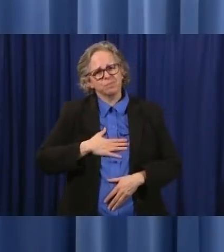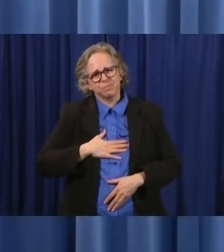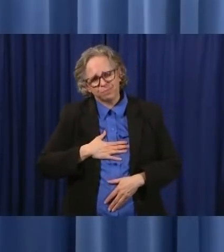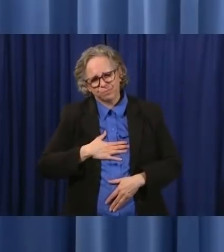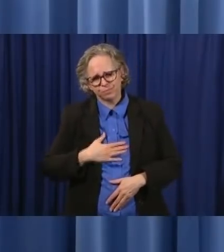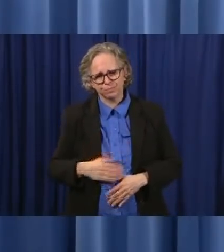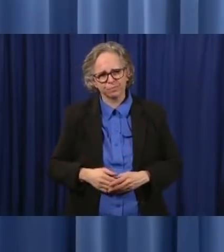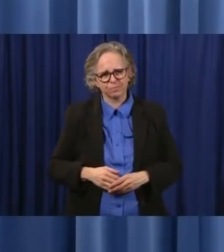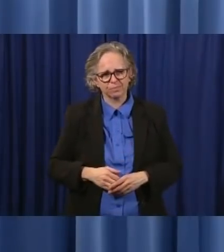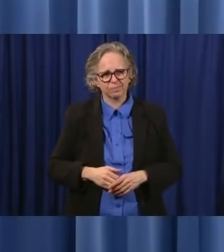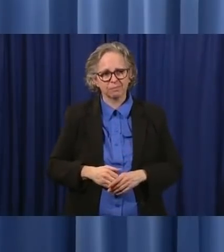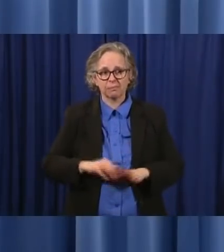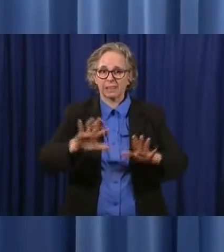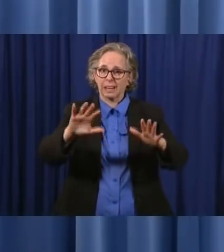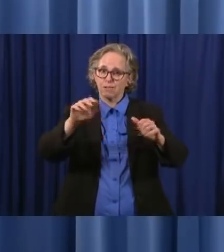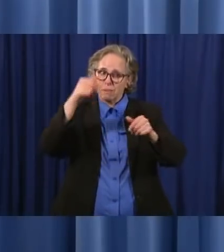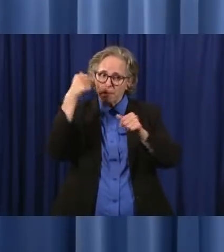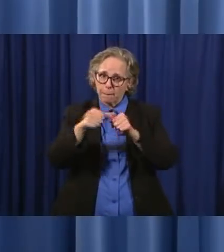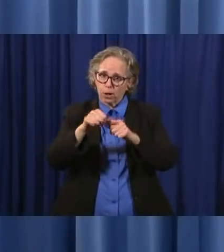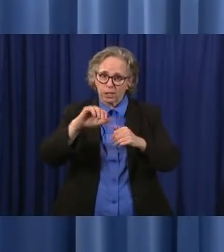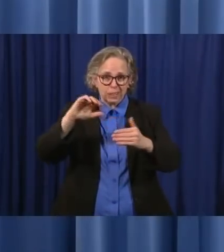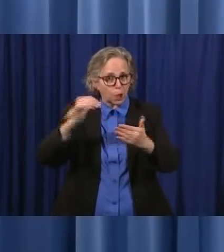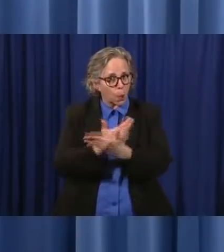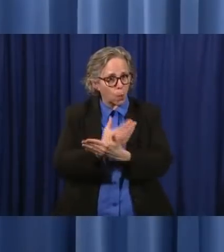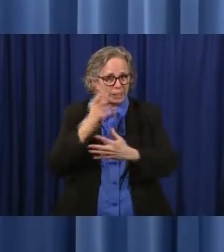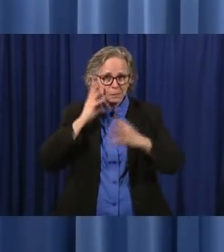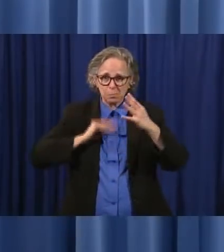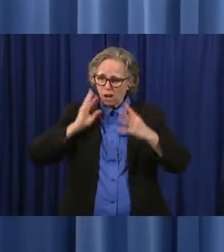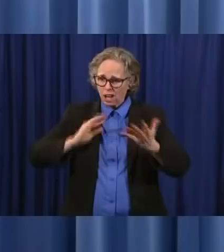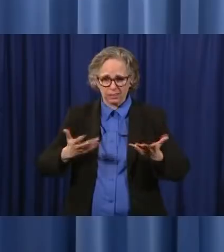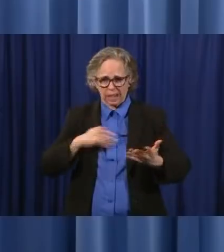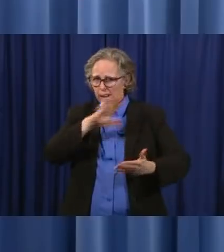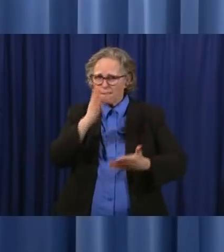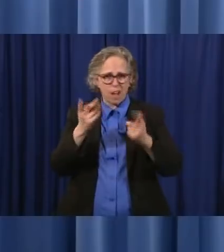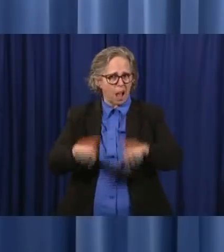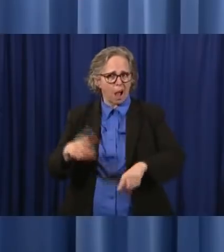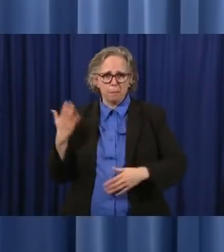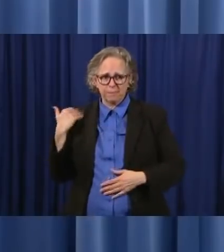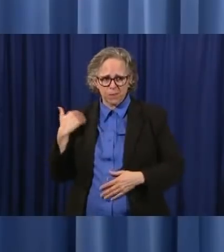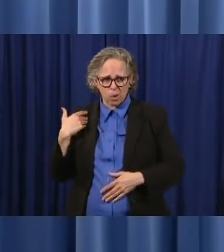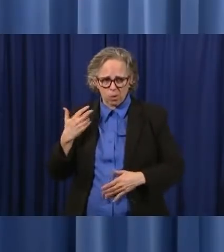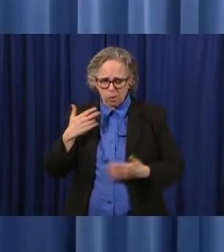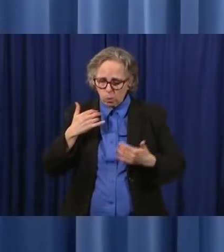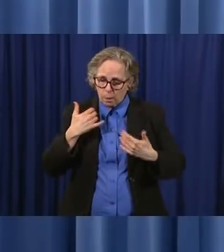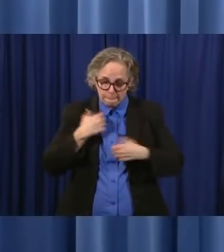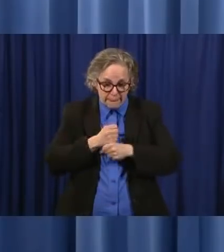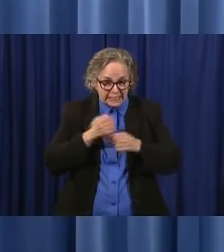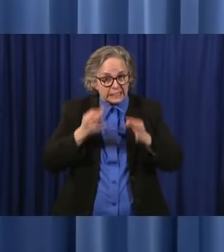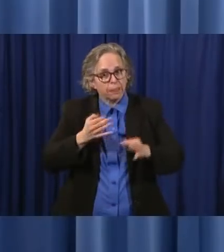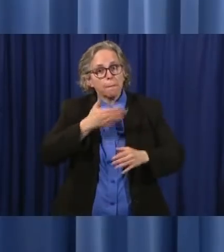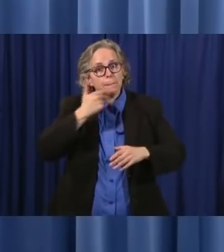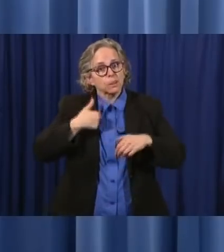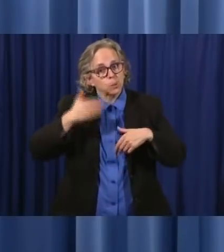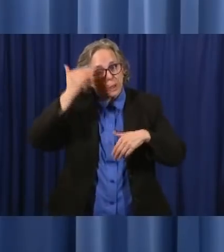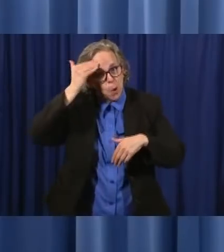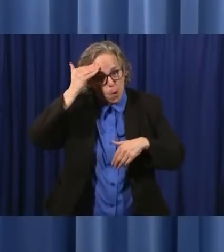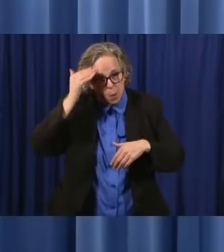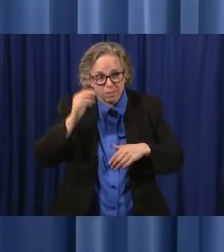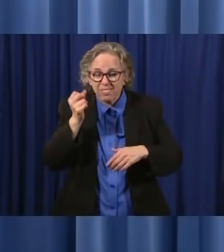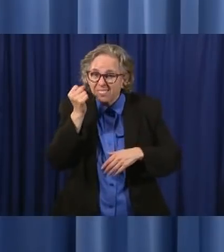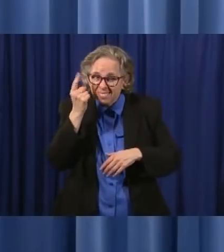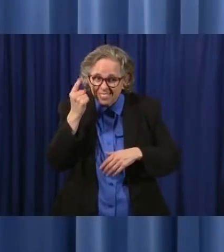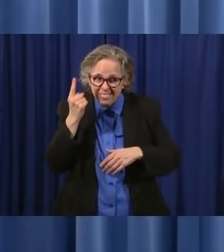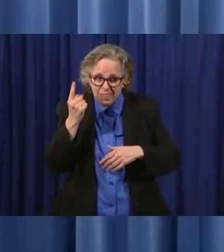This is all new. We're trying to make the best decisions as we go. We also recognize that sometimes the decisions may have to be adjusted in some